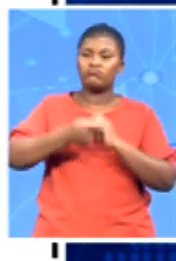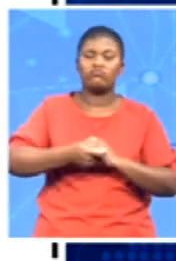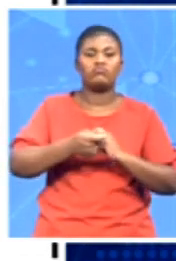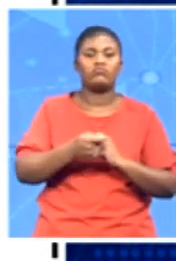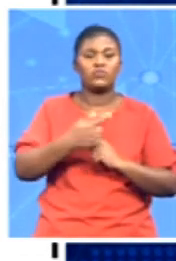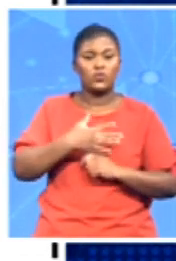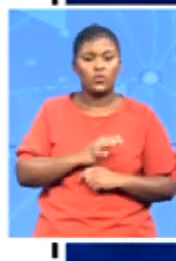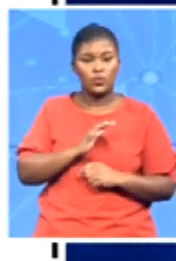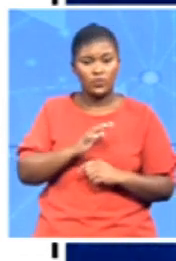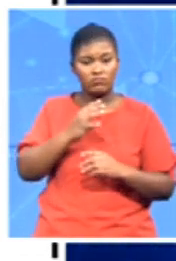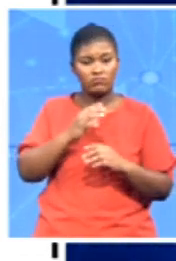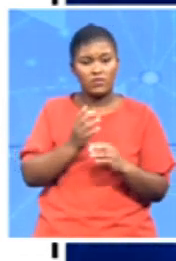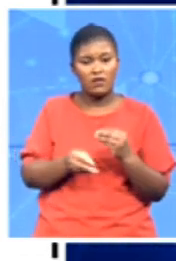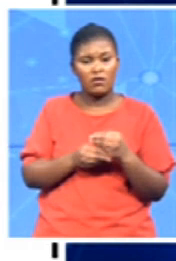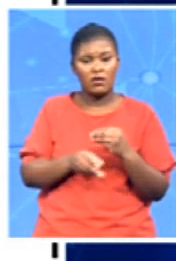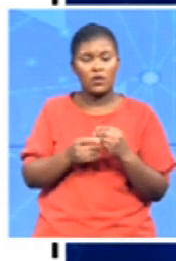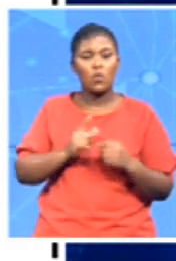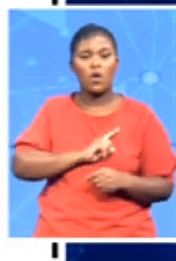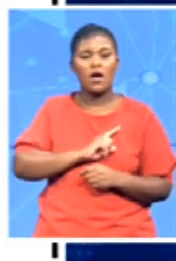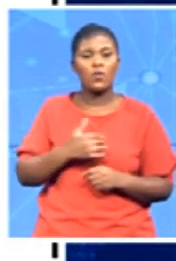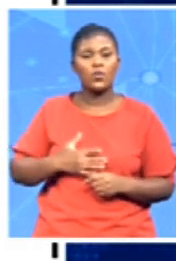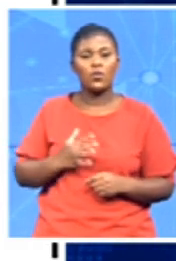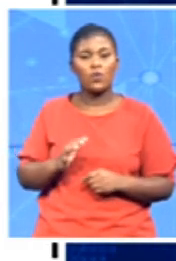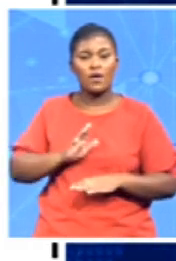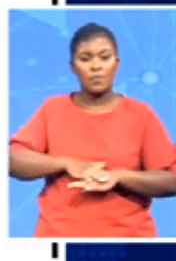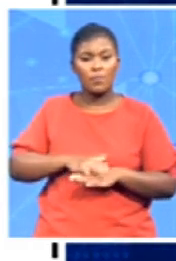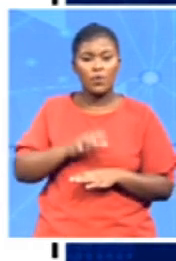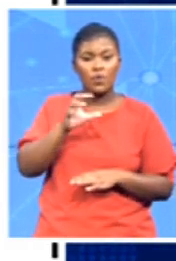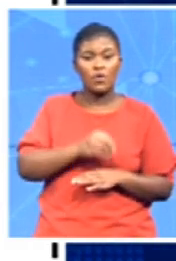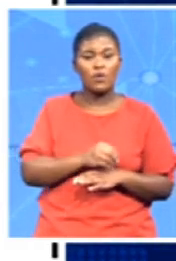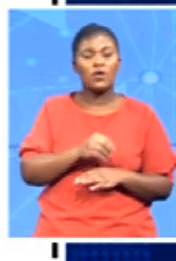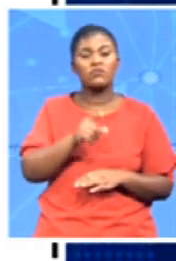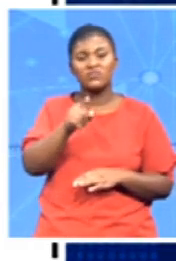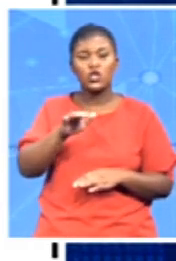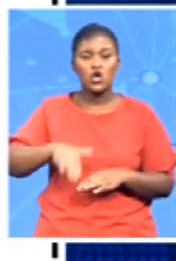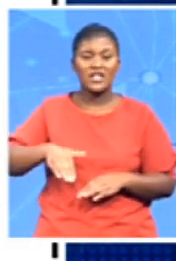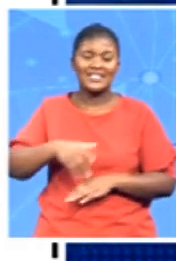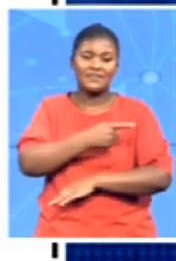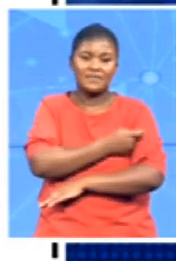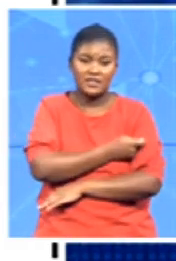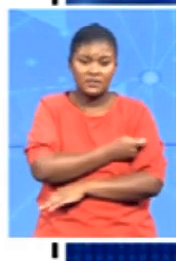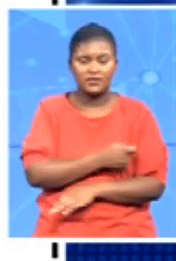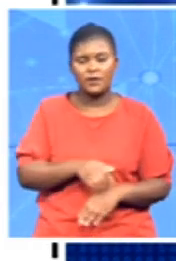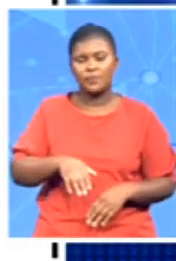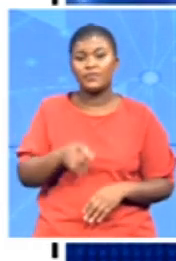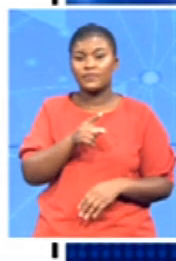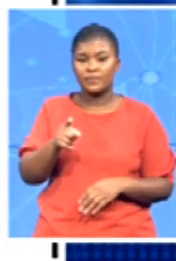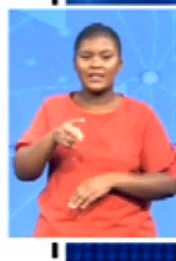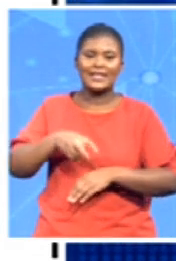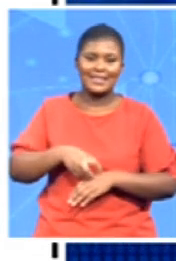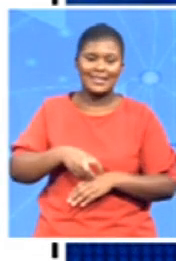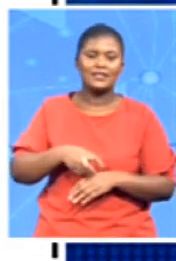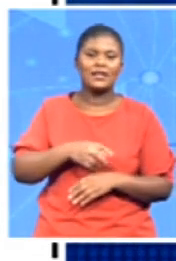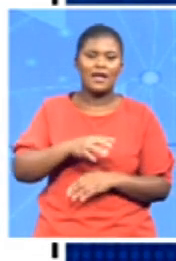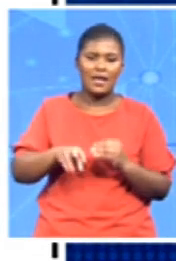want to get now to everybody that's unvaccinated and everybody that qualifies for a booster. That's